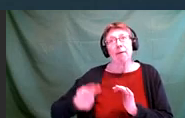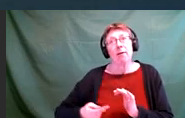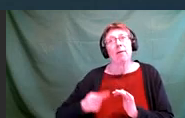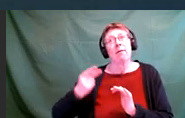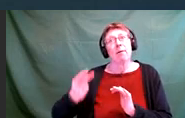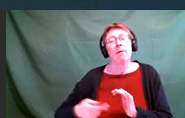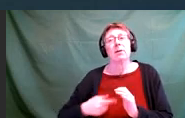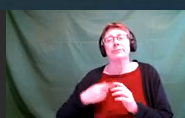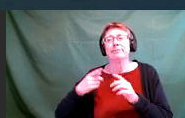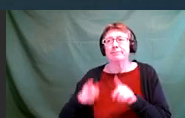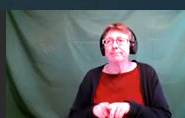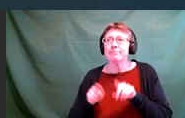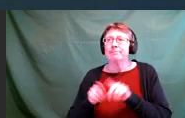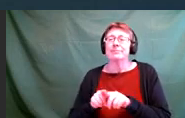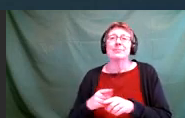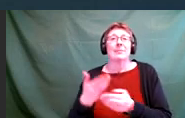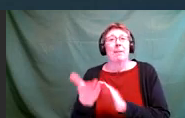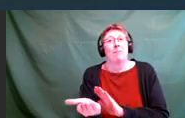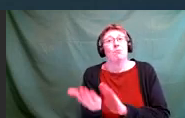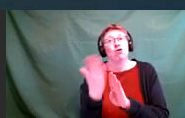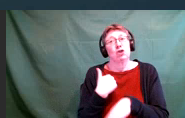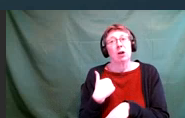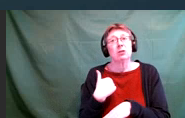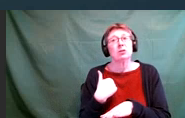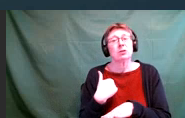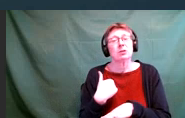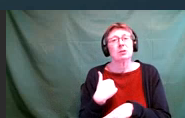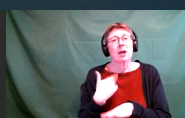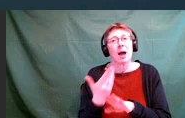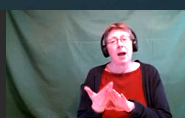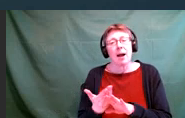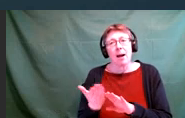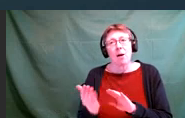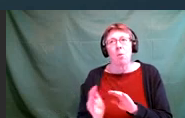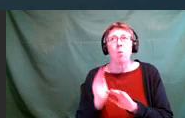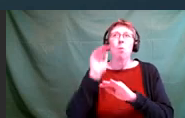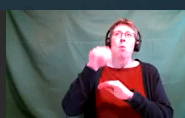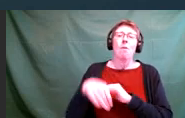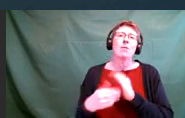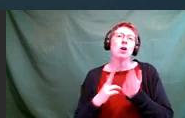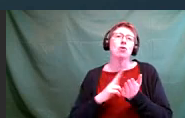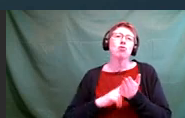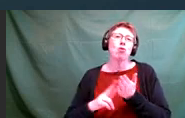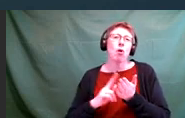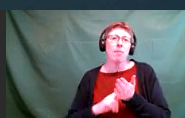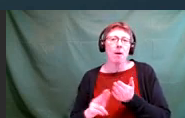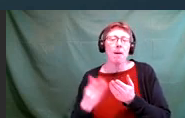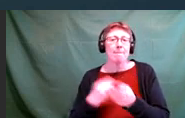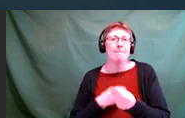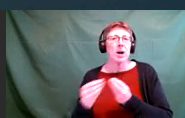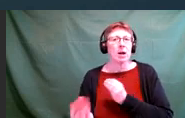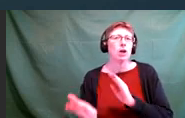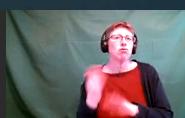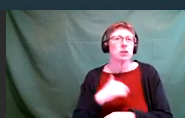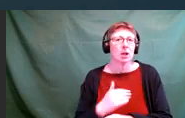consistently earn returns that are above the normal market returns.